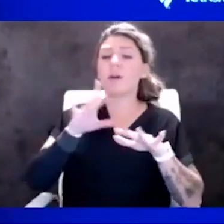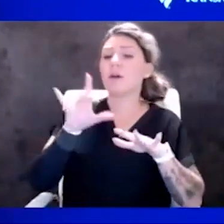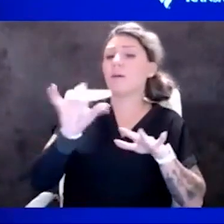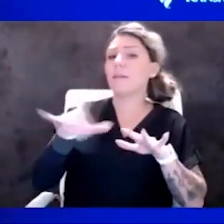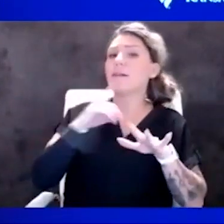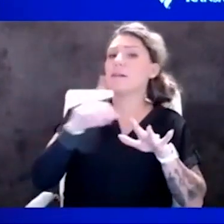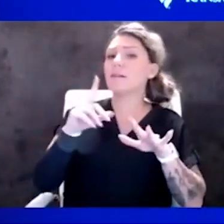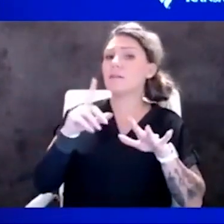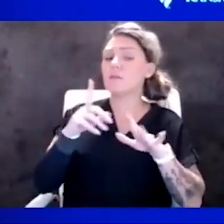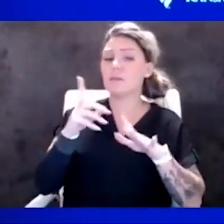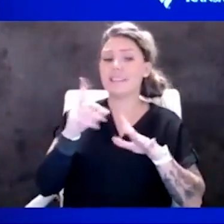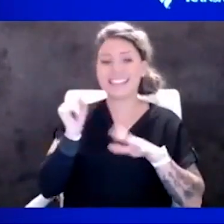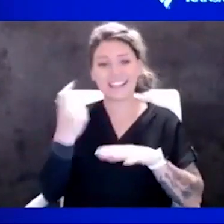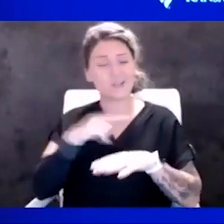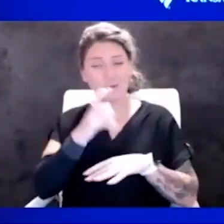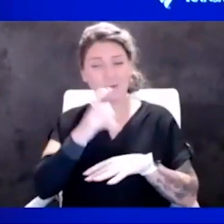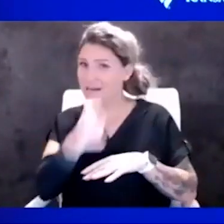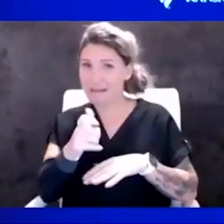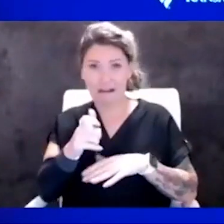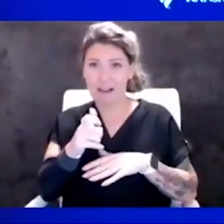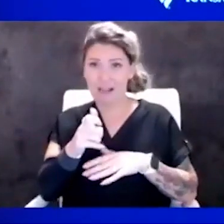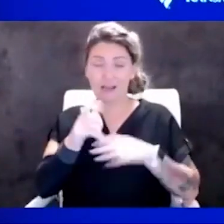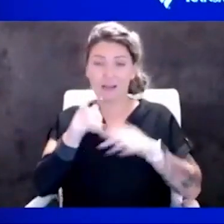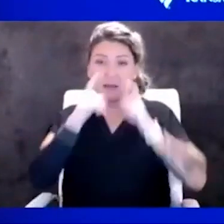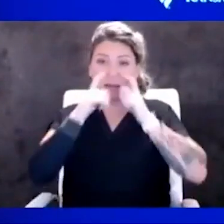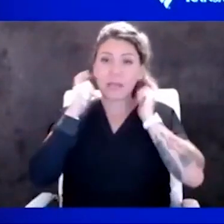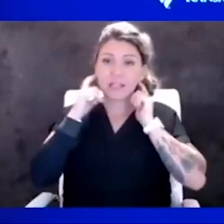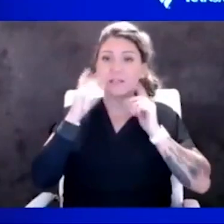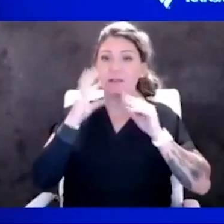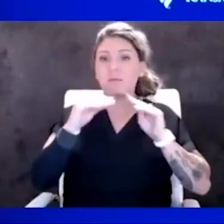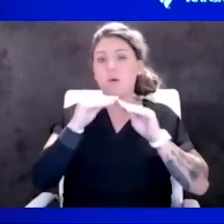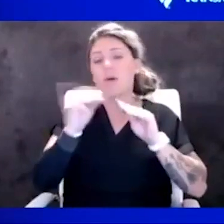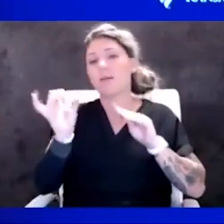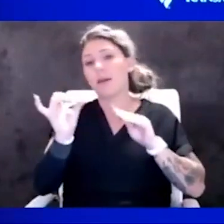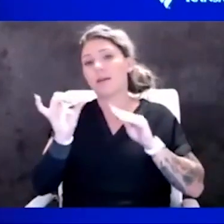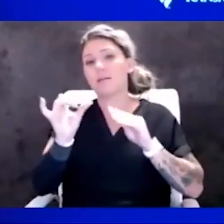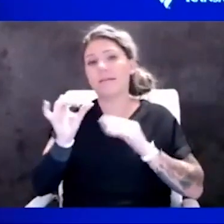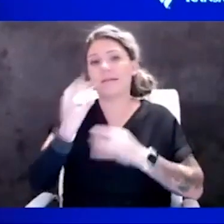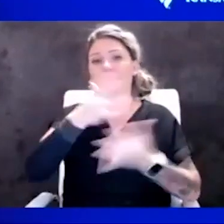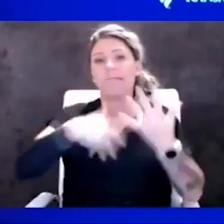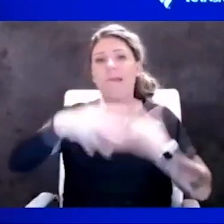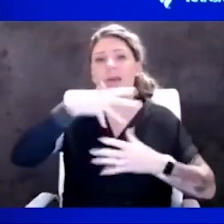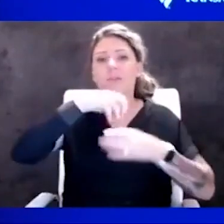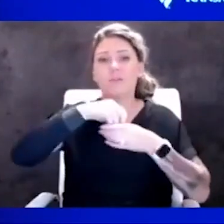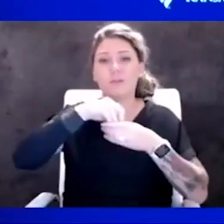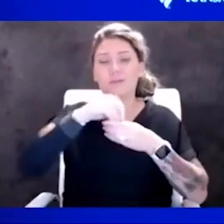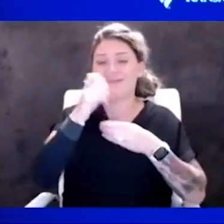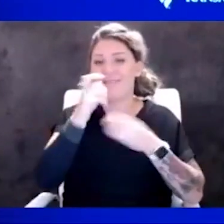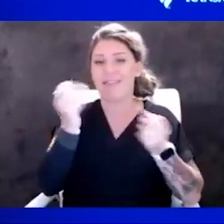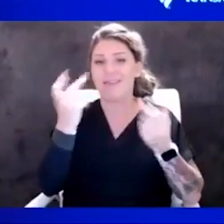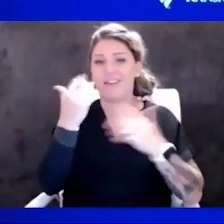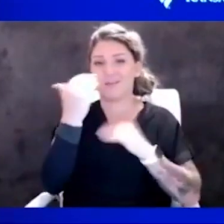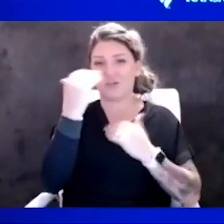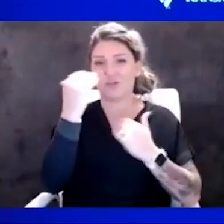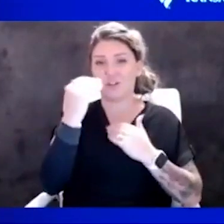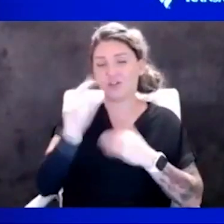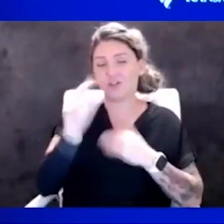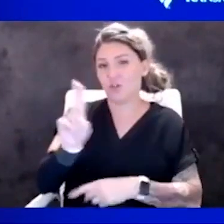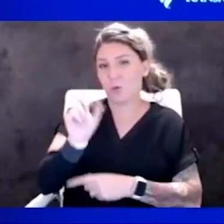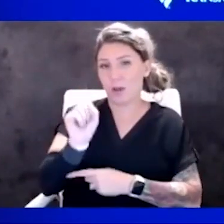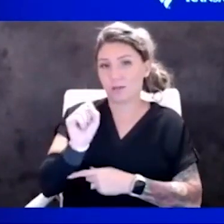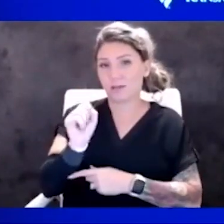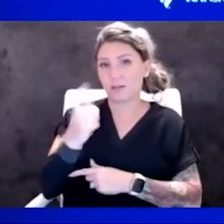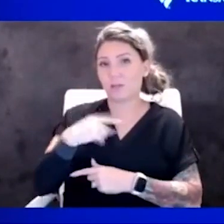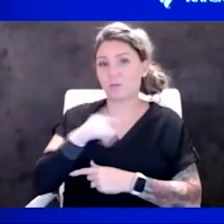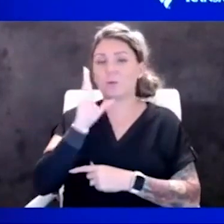not masking now, we will more than likely be gathering indoors because we don't have a lot of restrictions in general in the United States. I think we really have